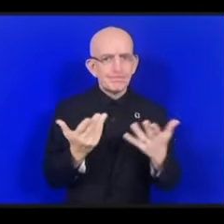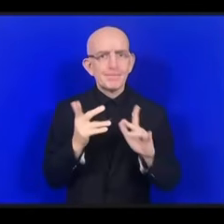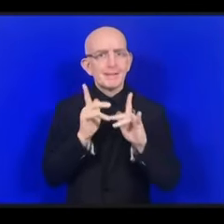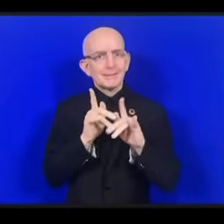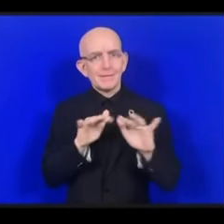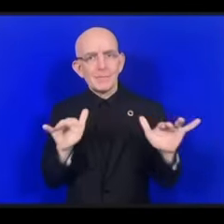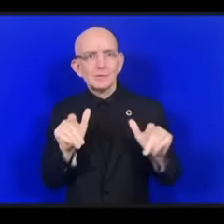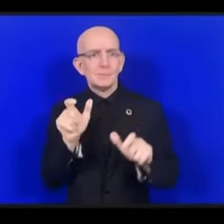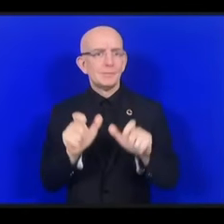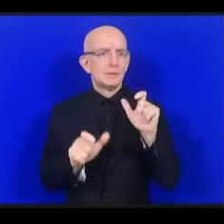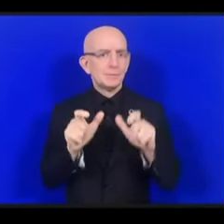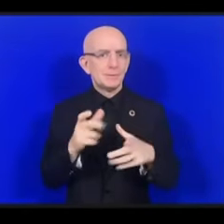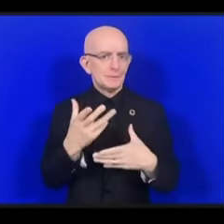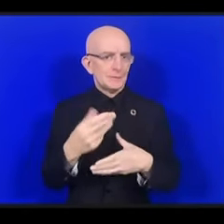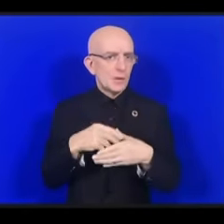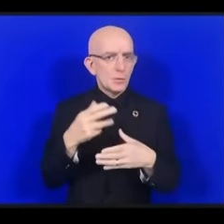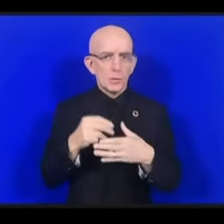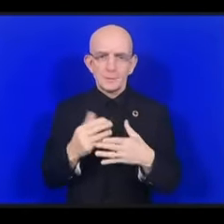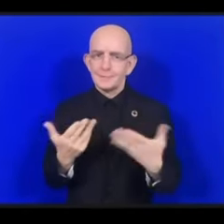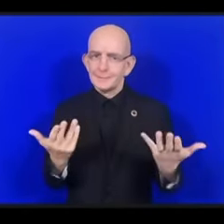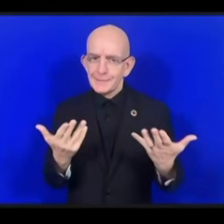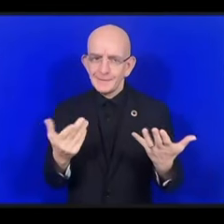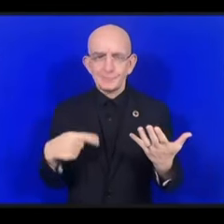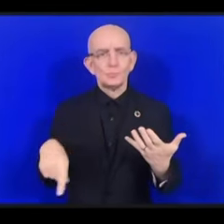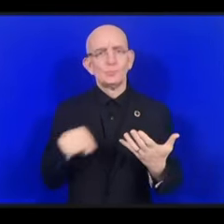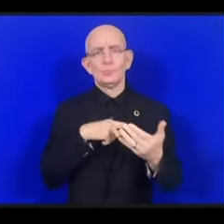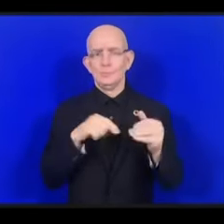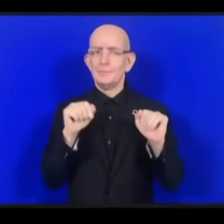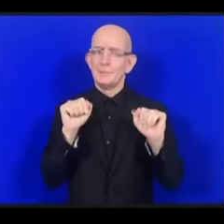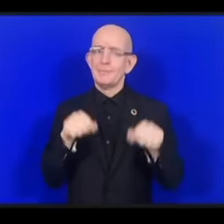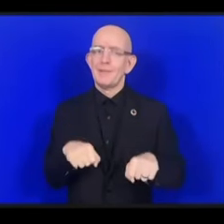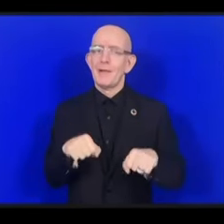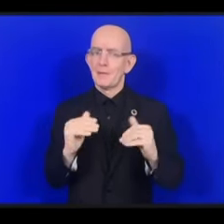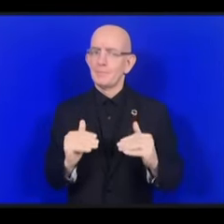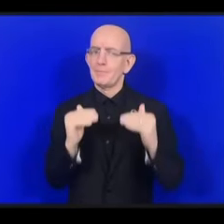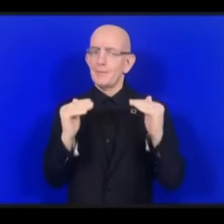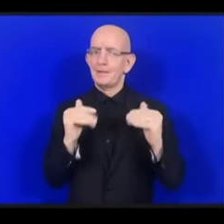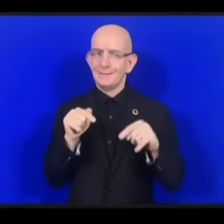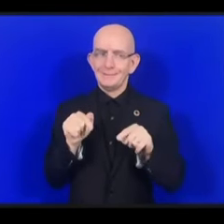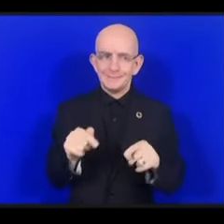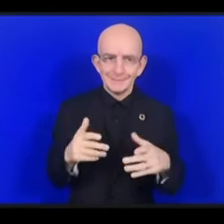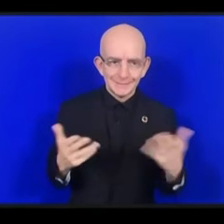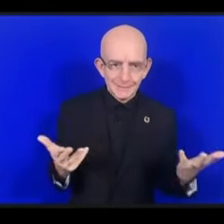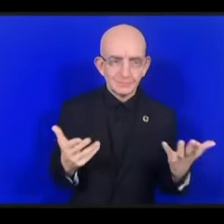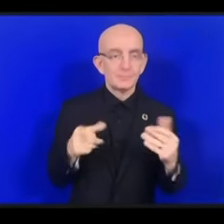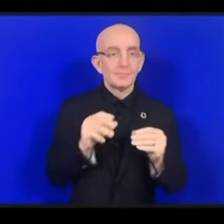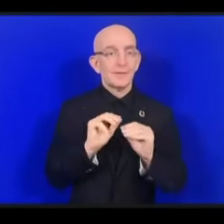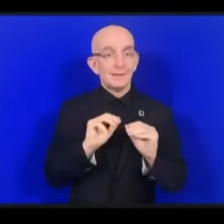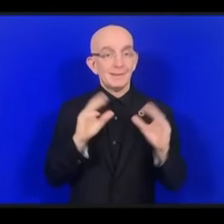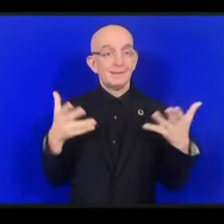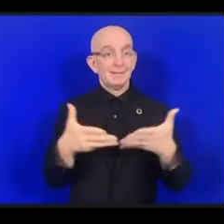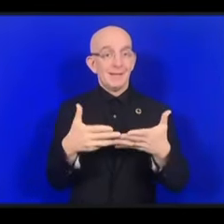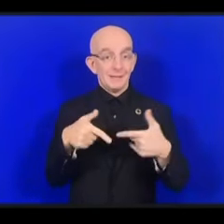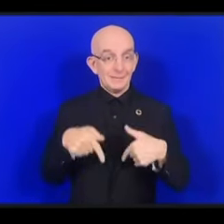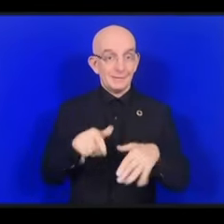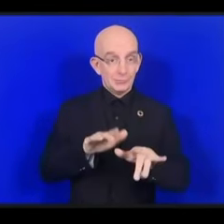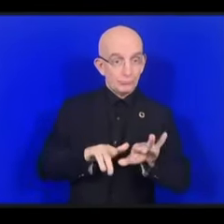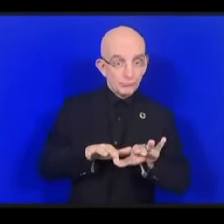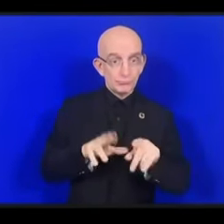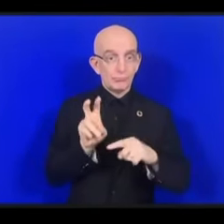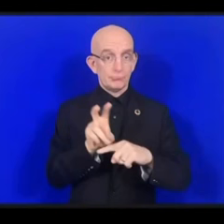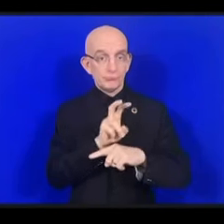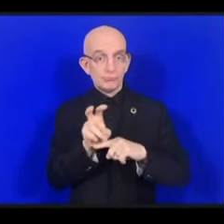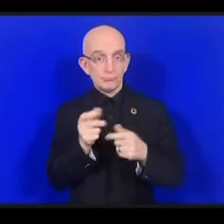IGF itself. Our struggle in building practical discussion lies on the